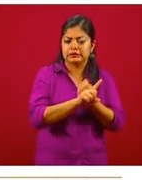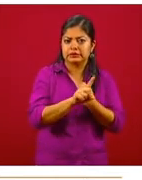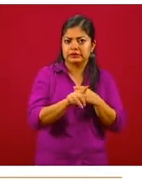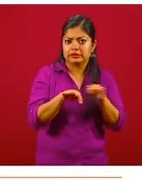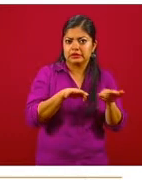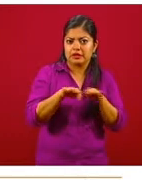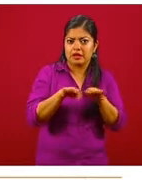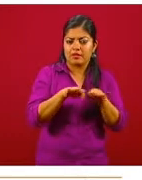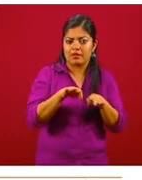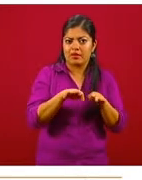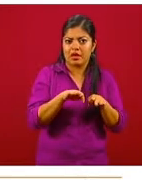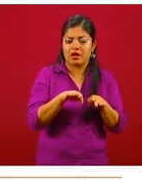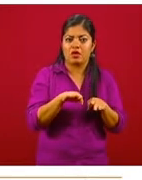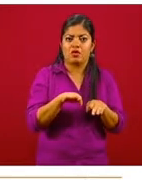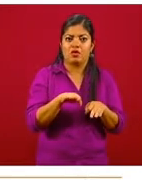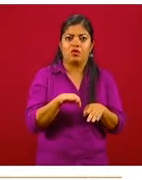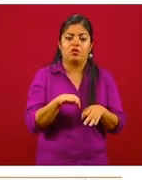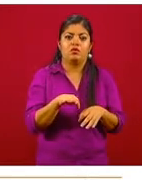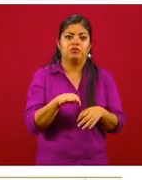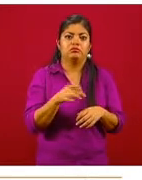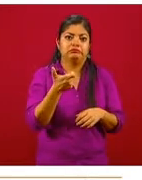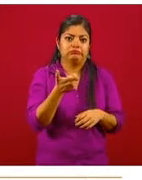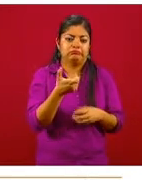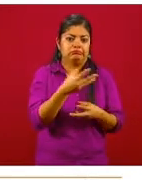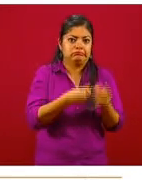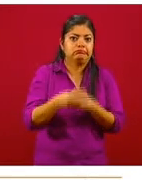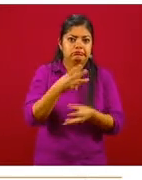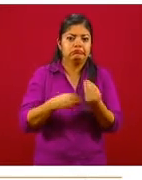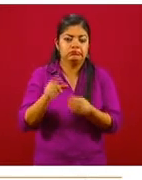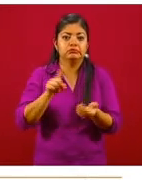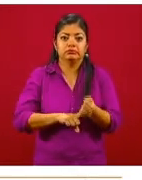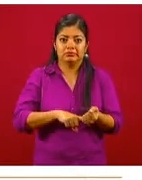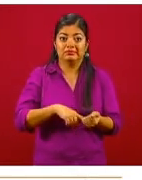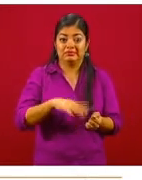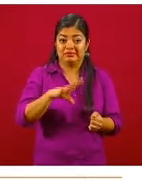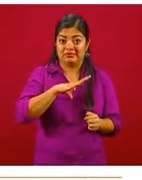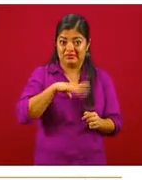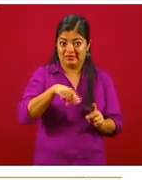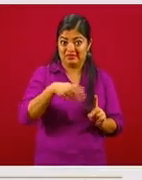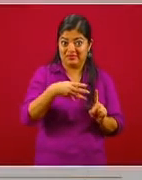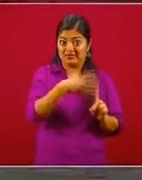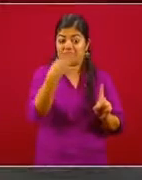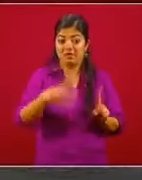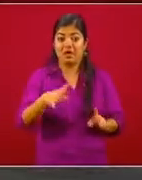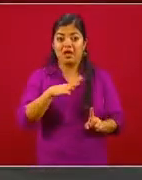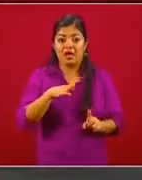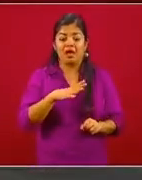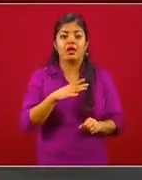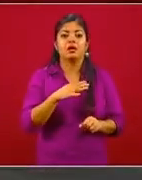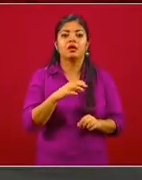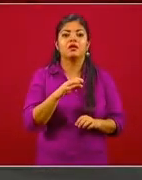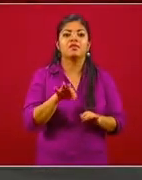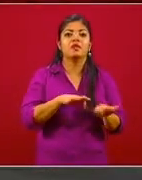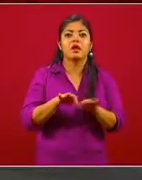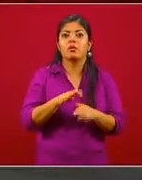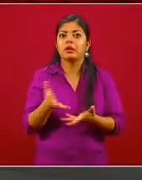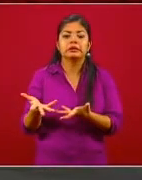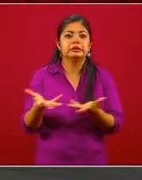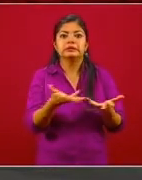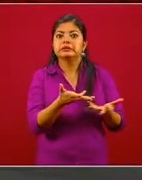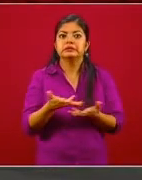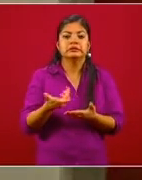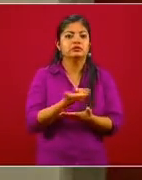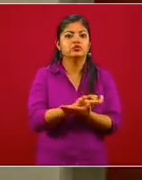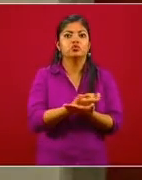greatest economic impact is due to lack of work or precarious work. Many people in this